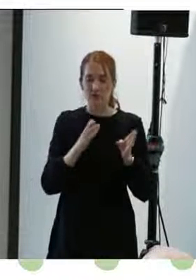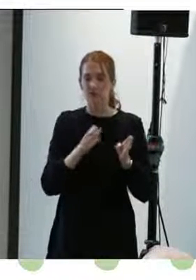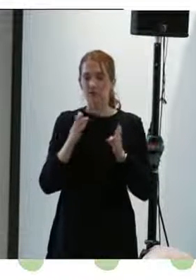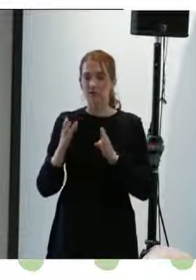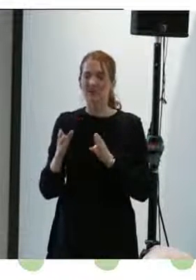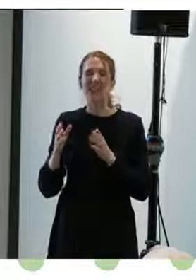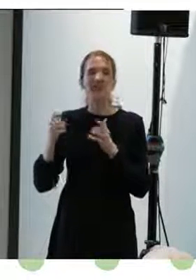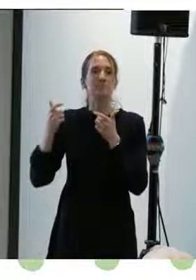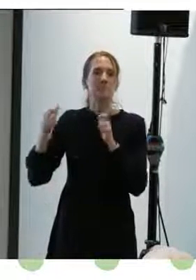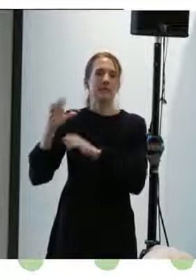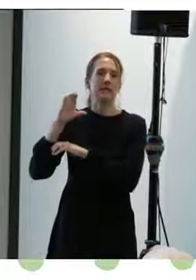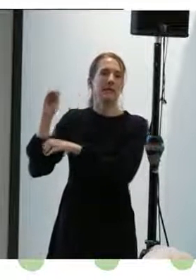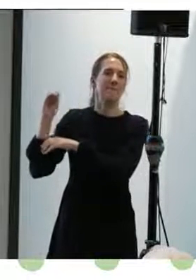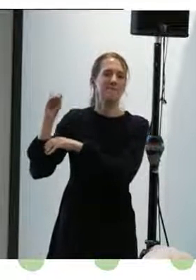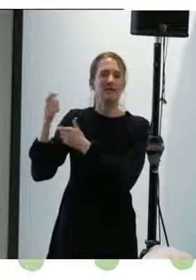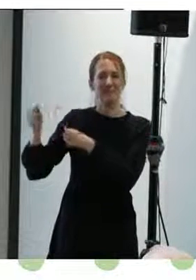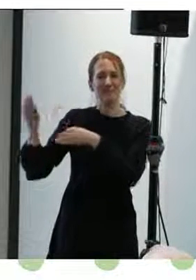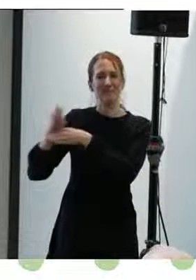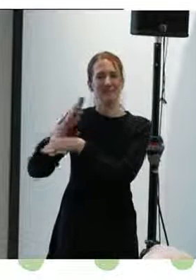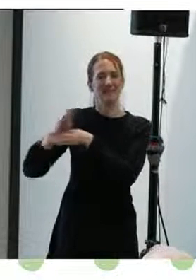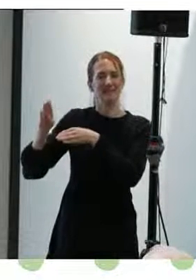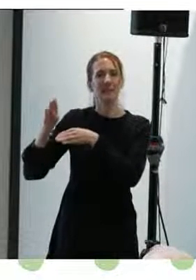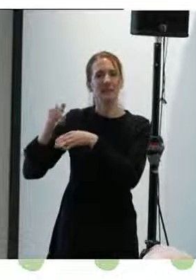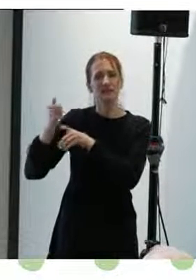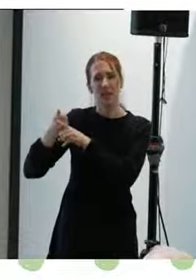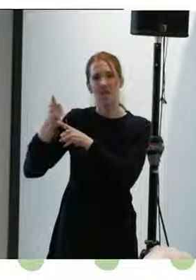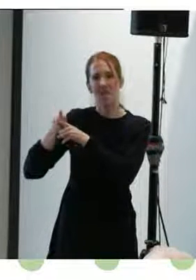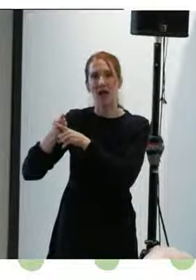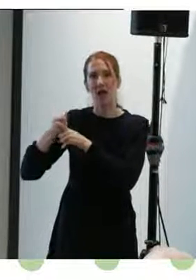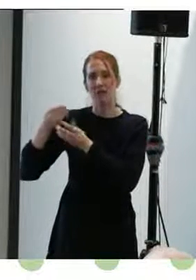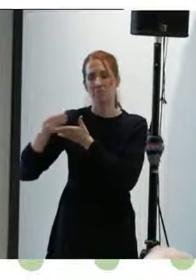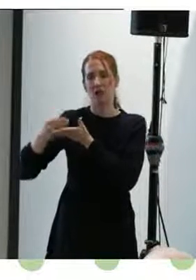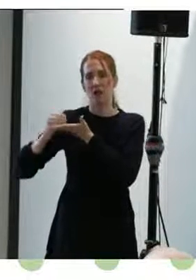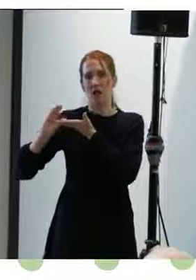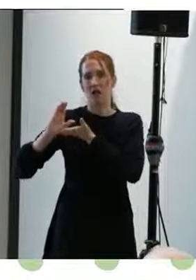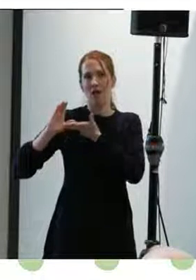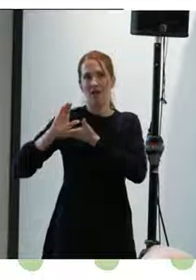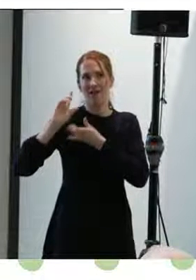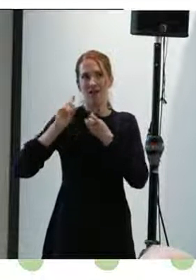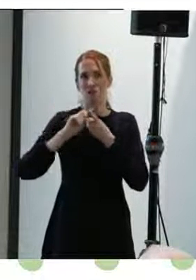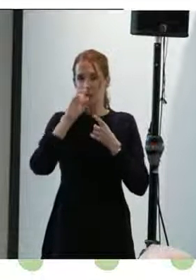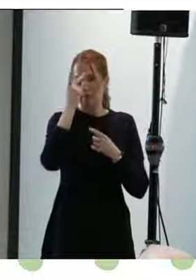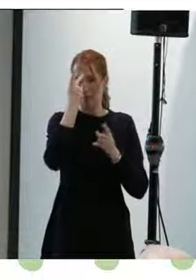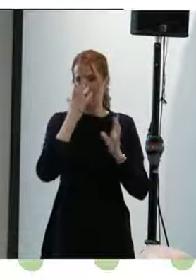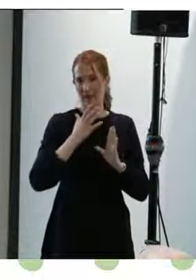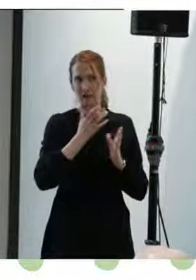big companies could buy politicians' support, and